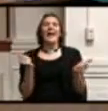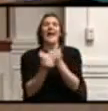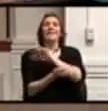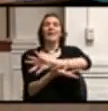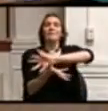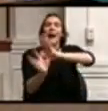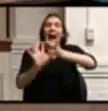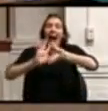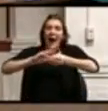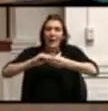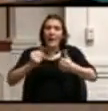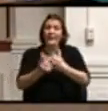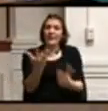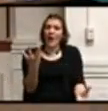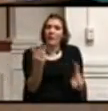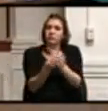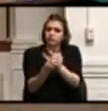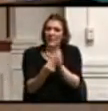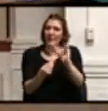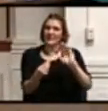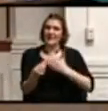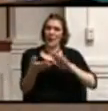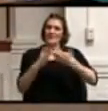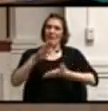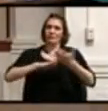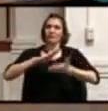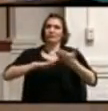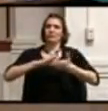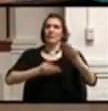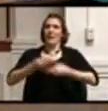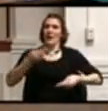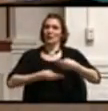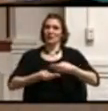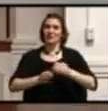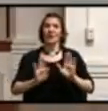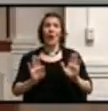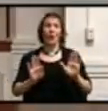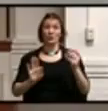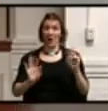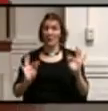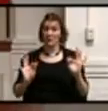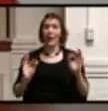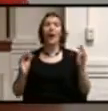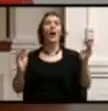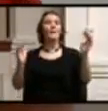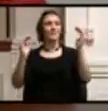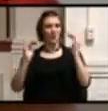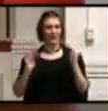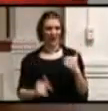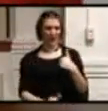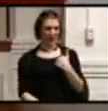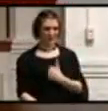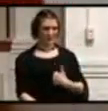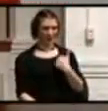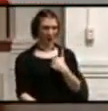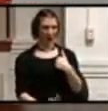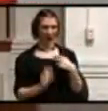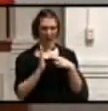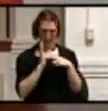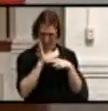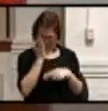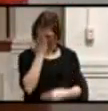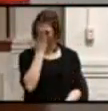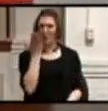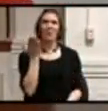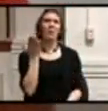together. Yeah. Okay, good. Then let's move on. I'm sorry I did this, John. I really